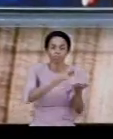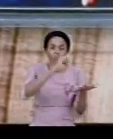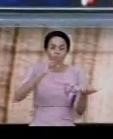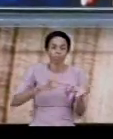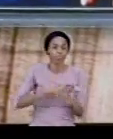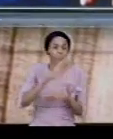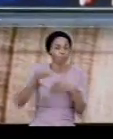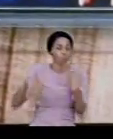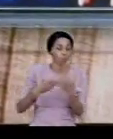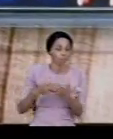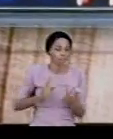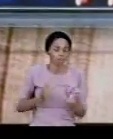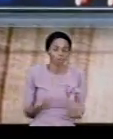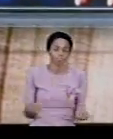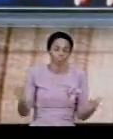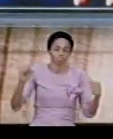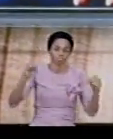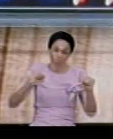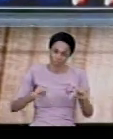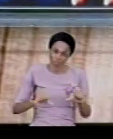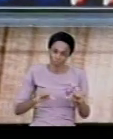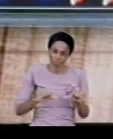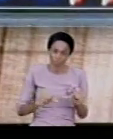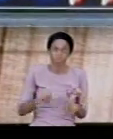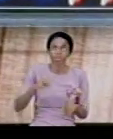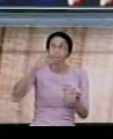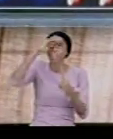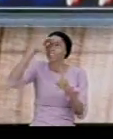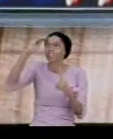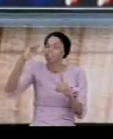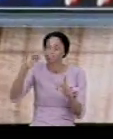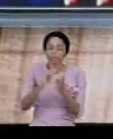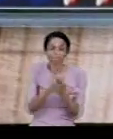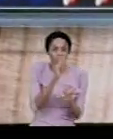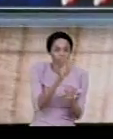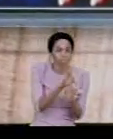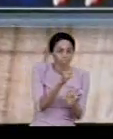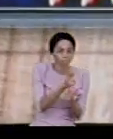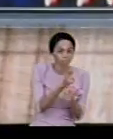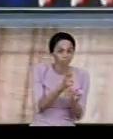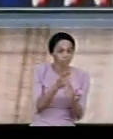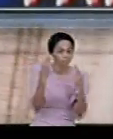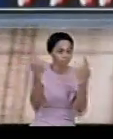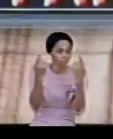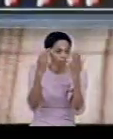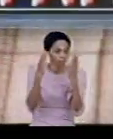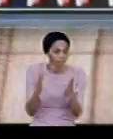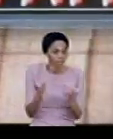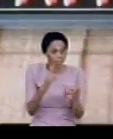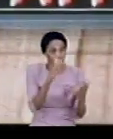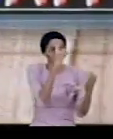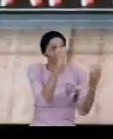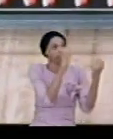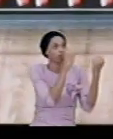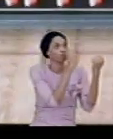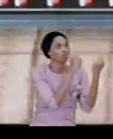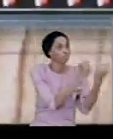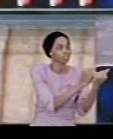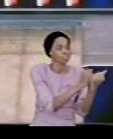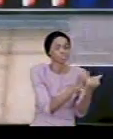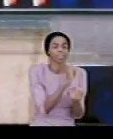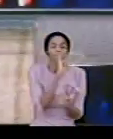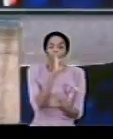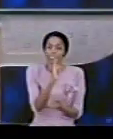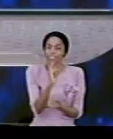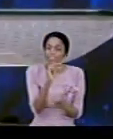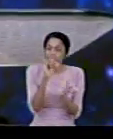condemnation. Him that justifies the ungodly, his faith is counted